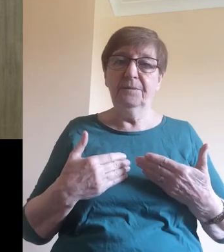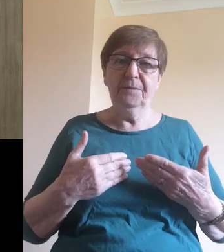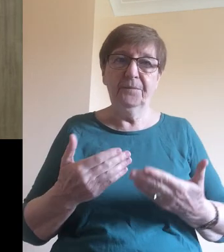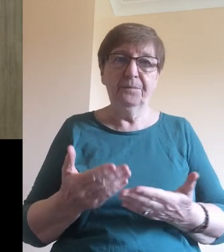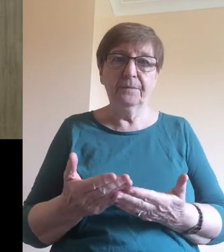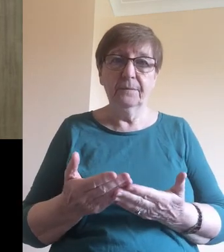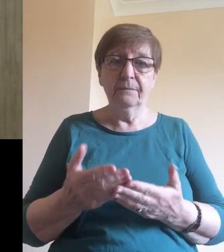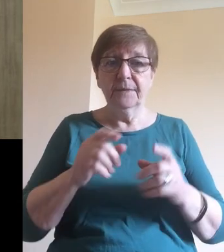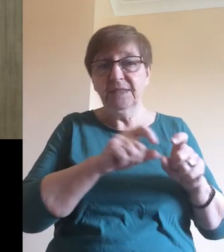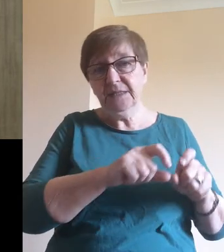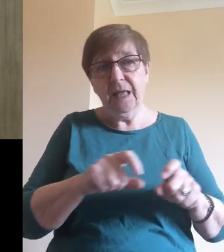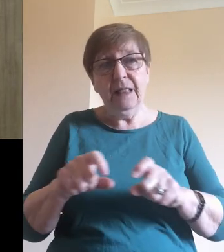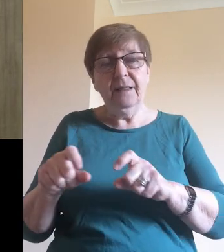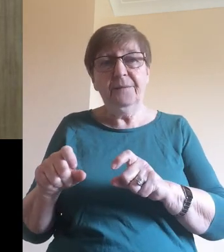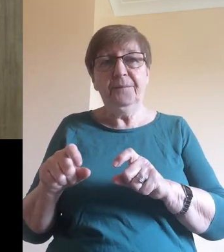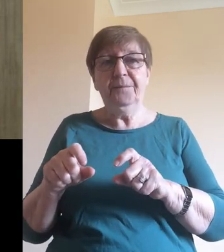But still,